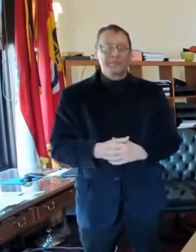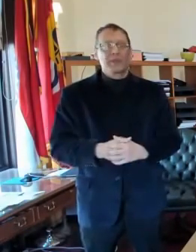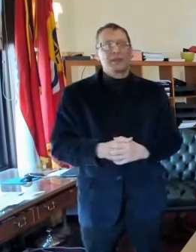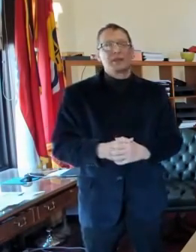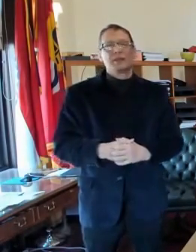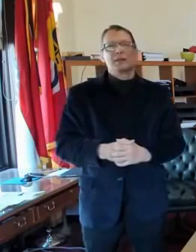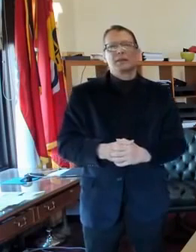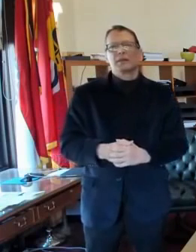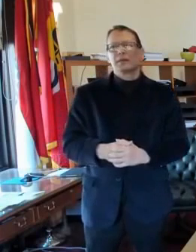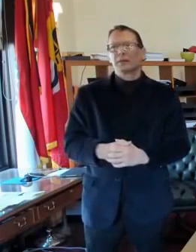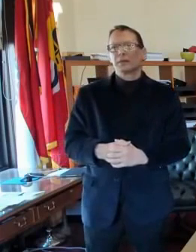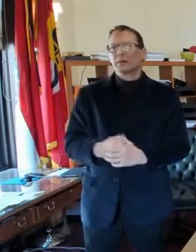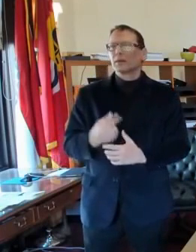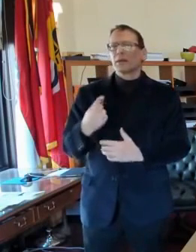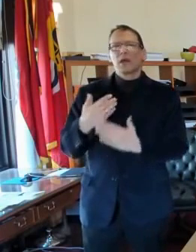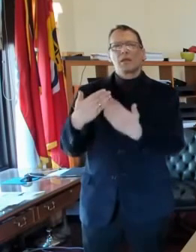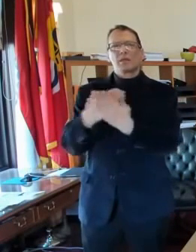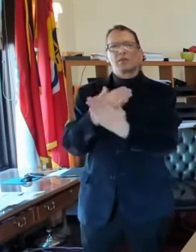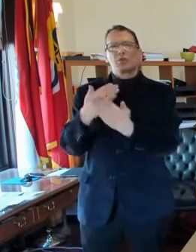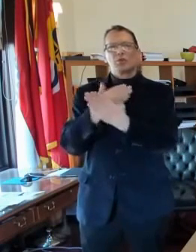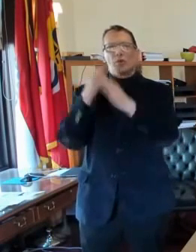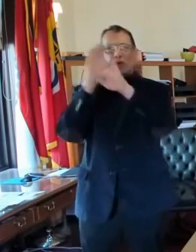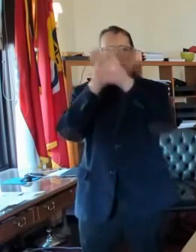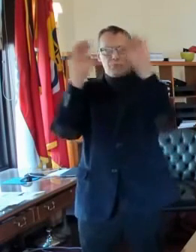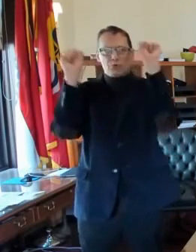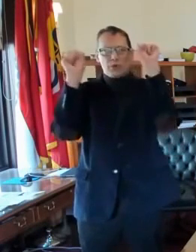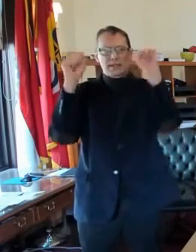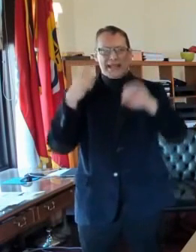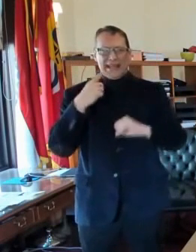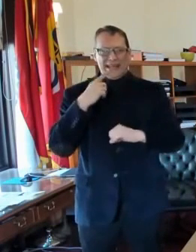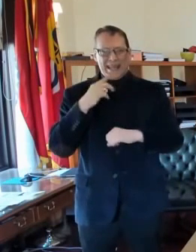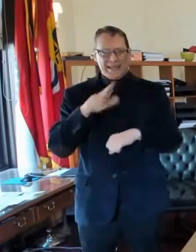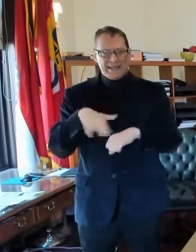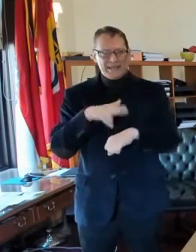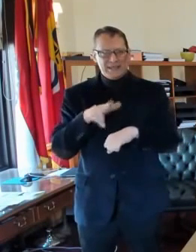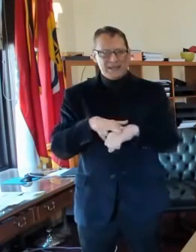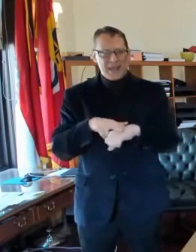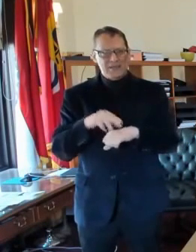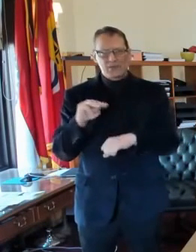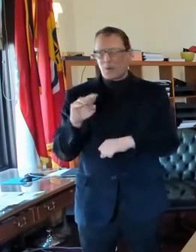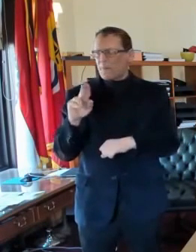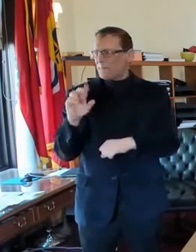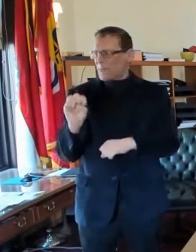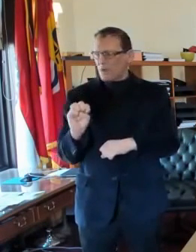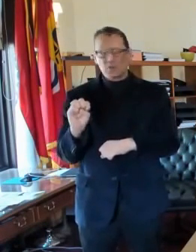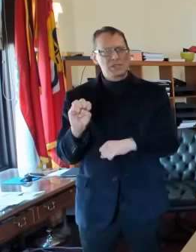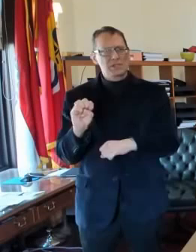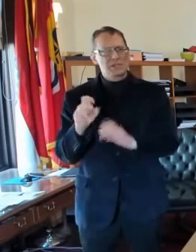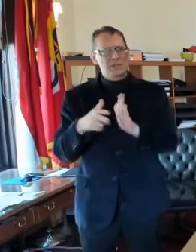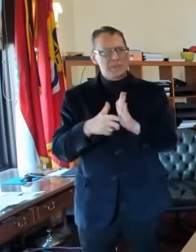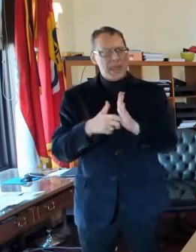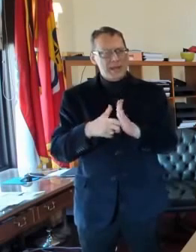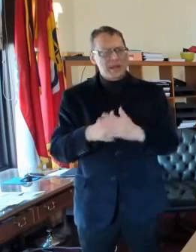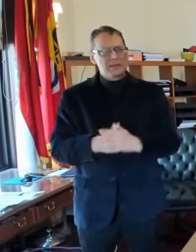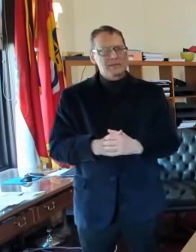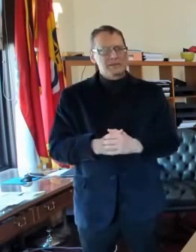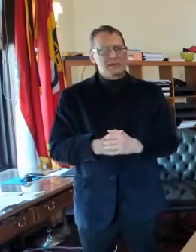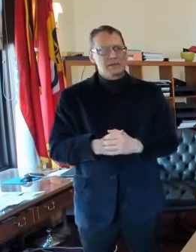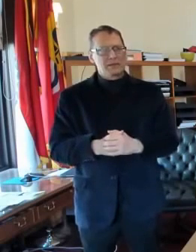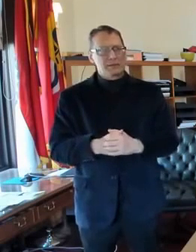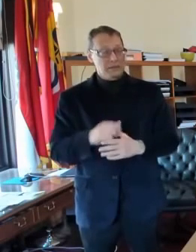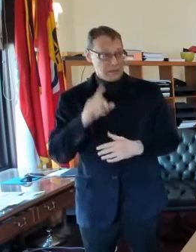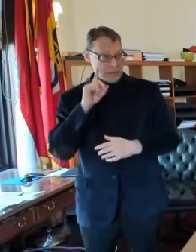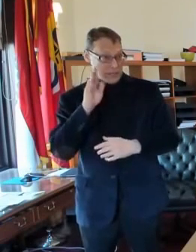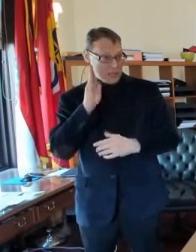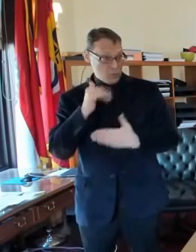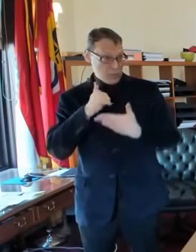One of the first items the new president says he's doing is a national mask mandate. Mm-hmm. Are you supportive, and do you think it'll make a difference in the St.